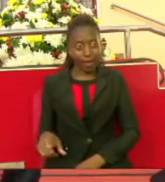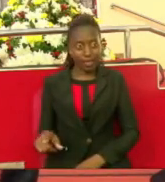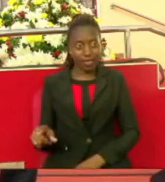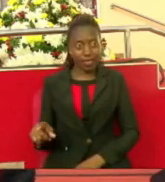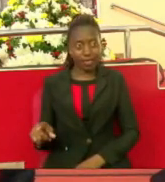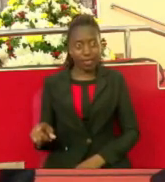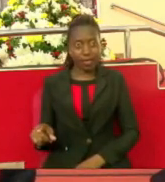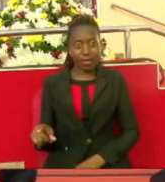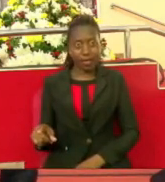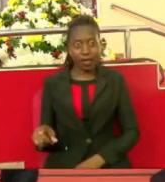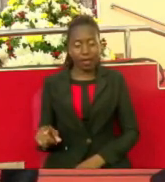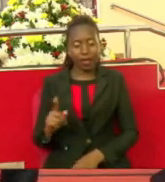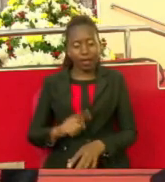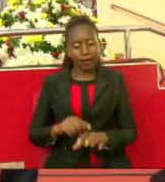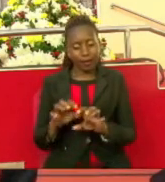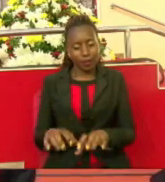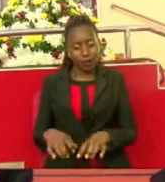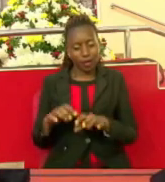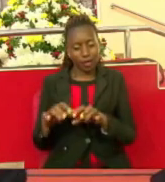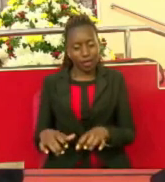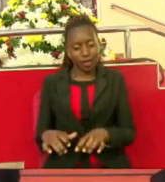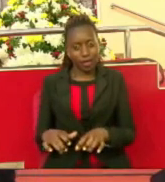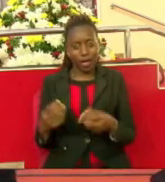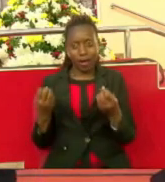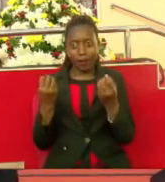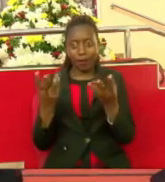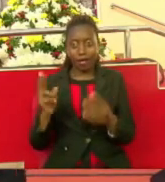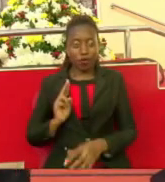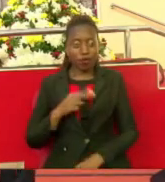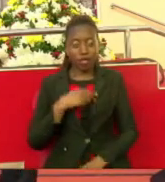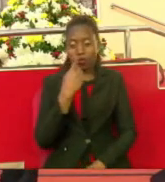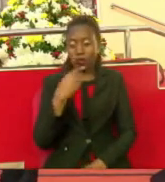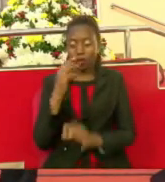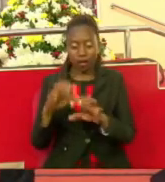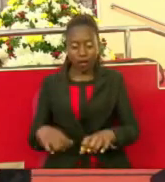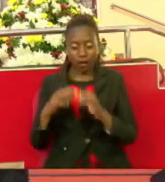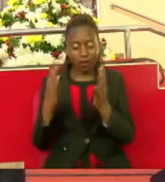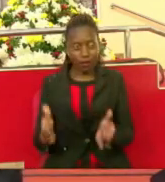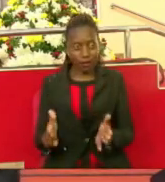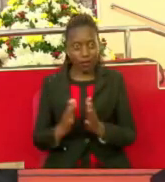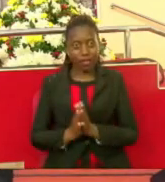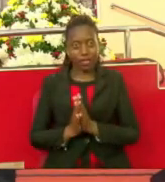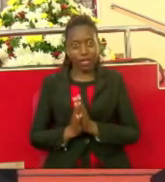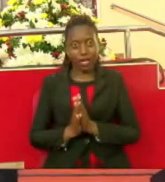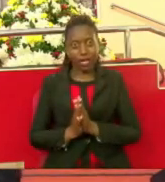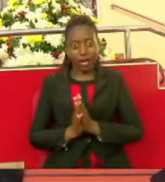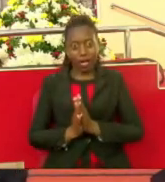When you are gardening, for those of us who are farmers, even if for a long time I have been a farmer of one pawpaw